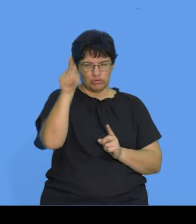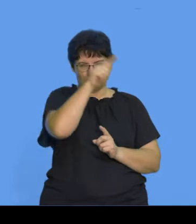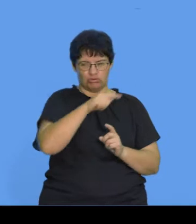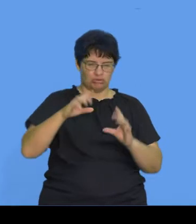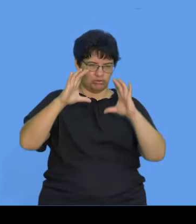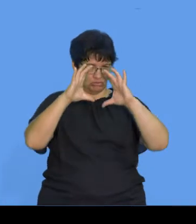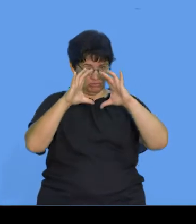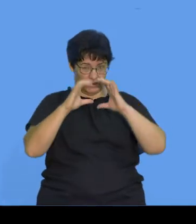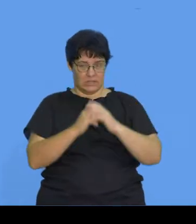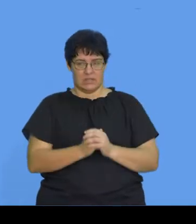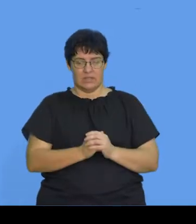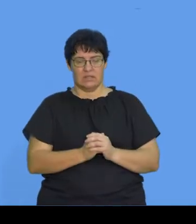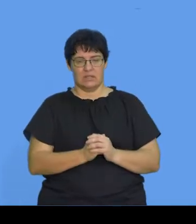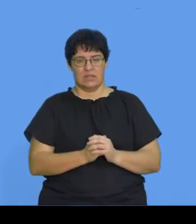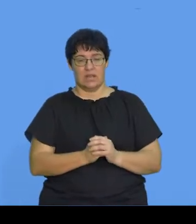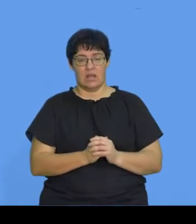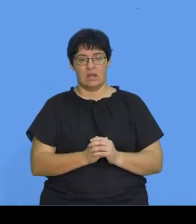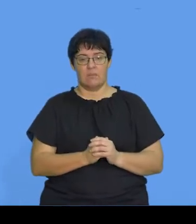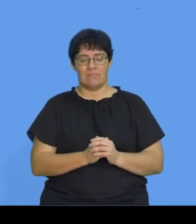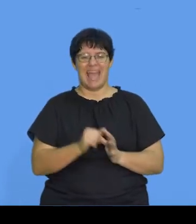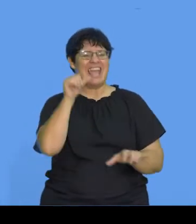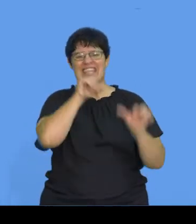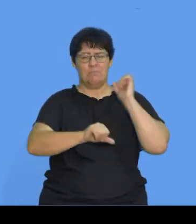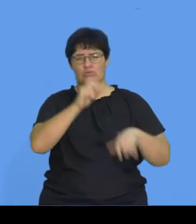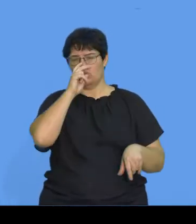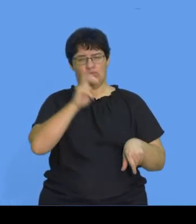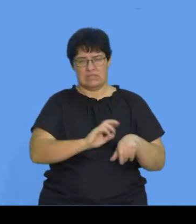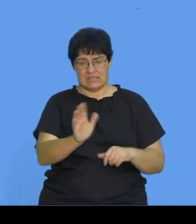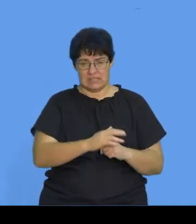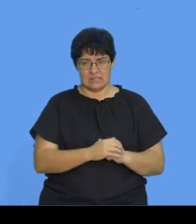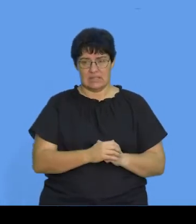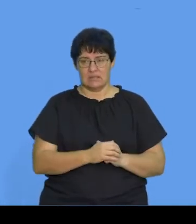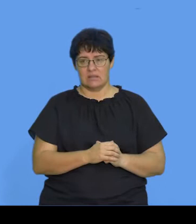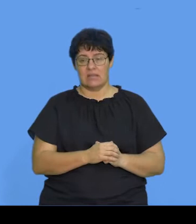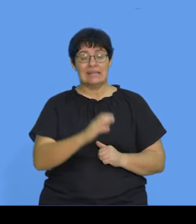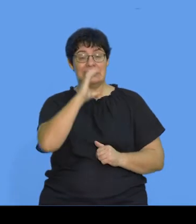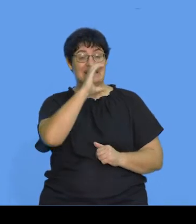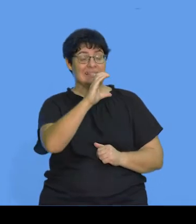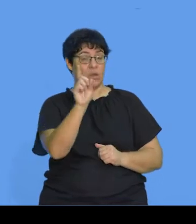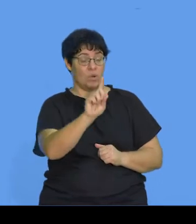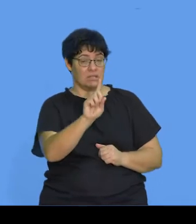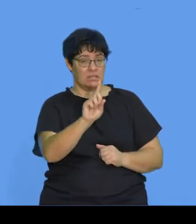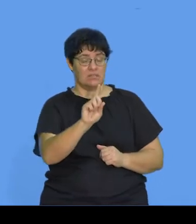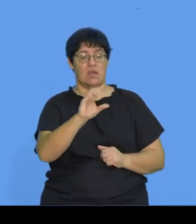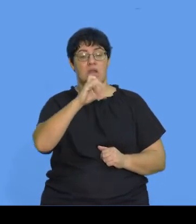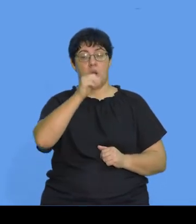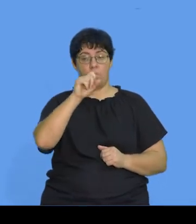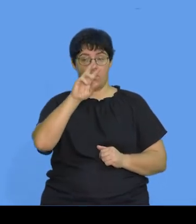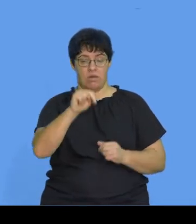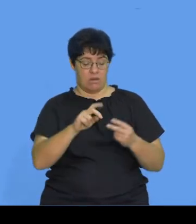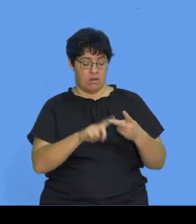like a ring. And if you look at it, you don't have to take chemistry or anything. What does a C stand for?